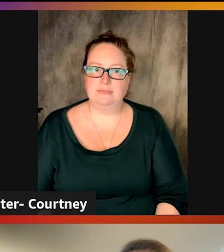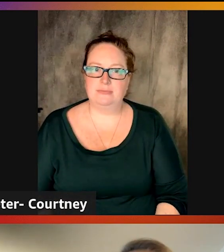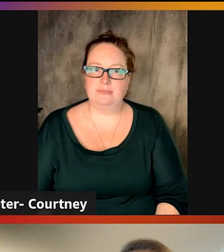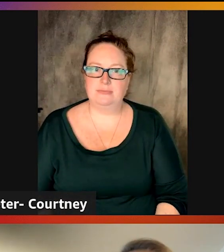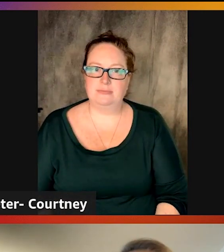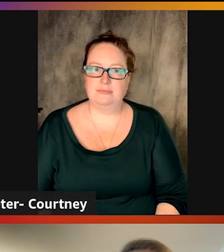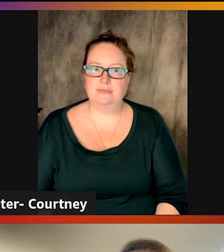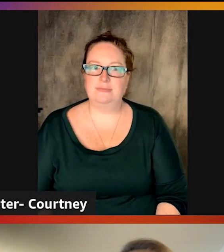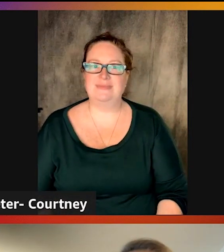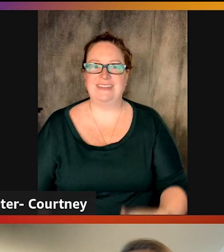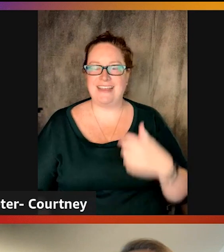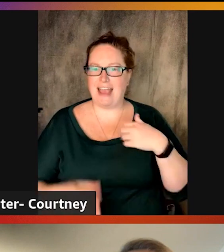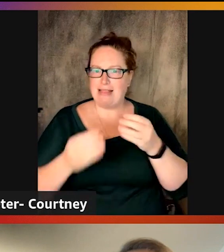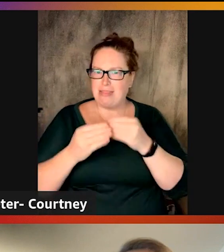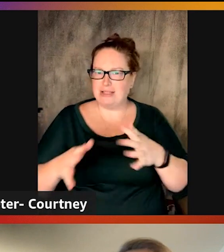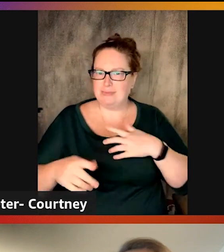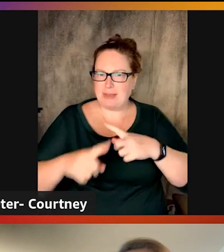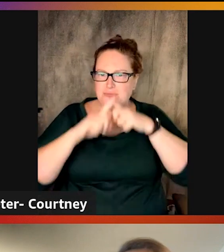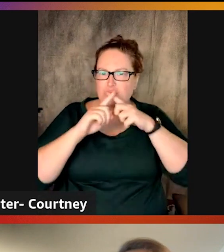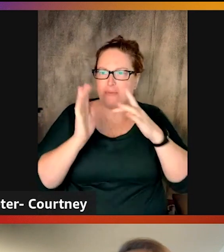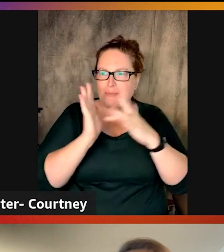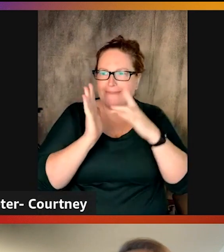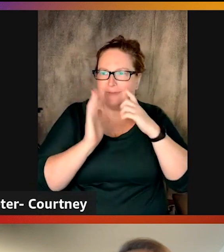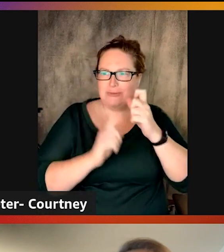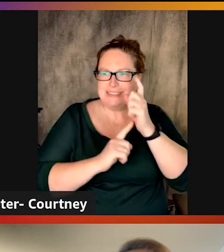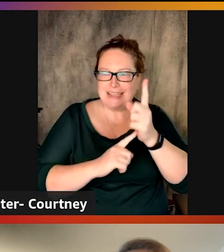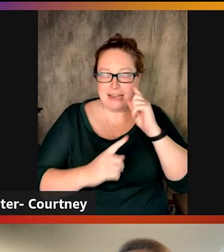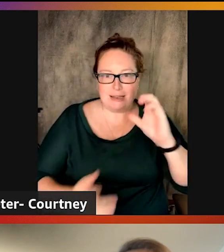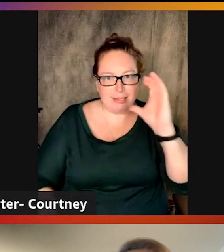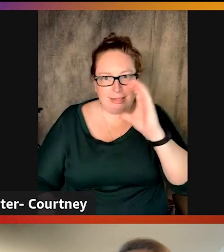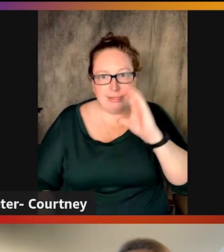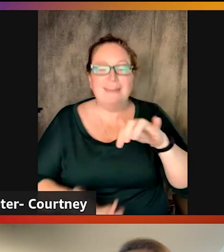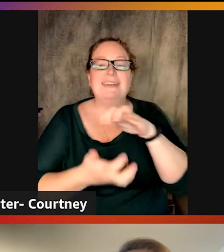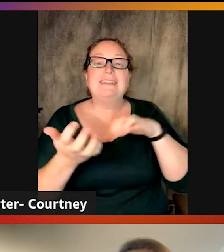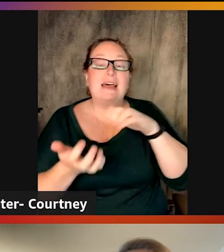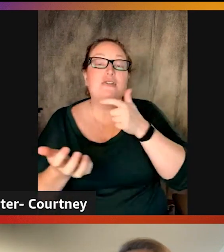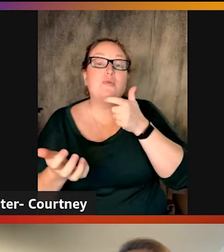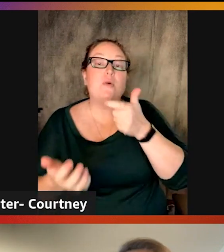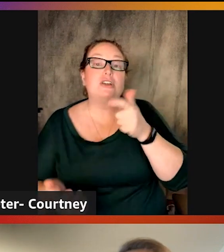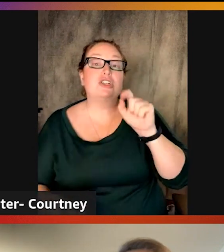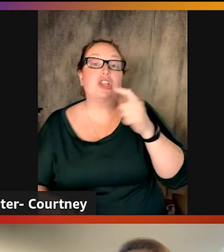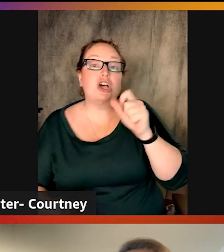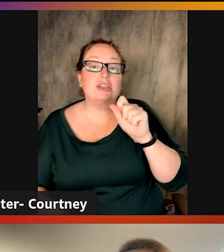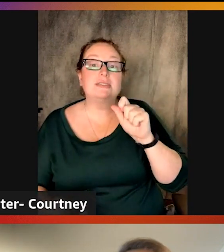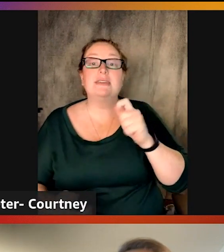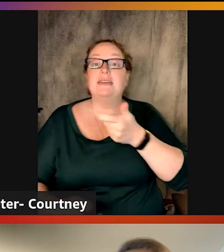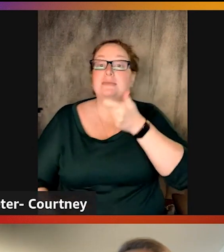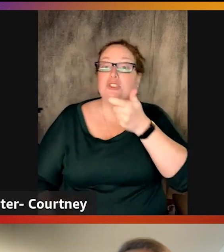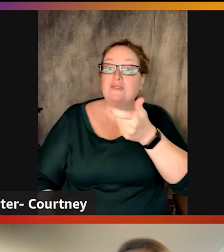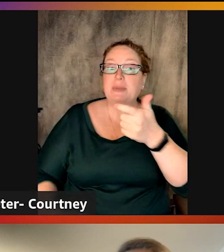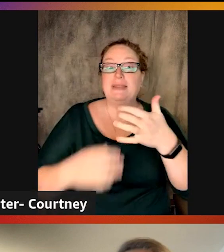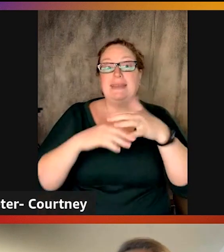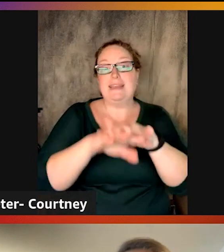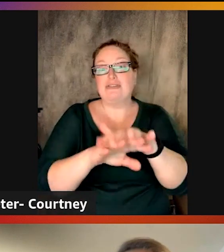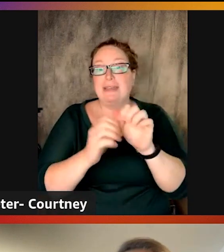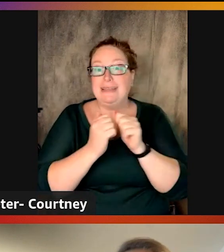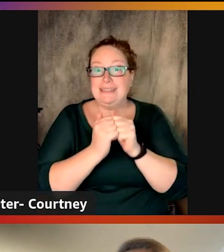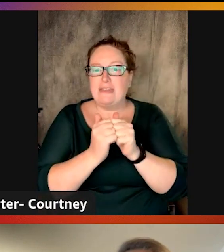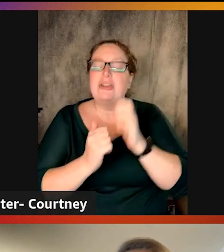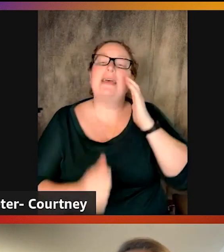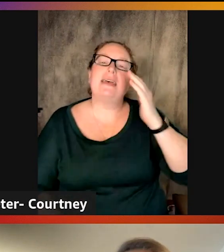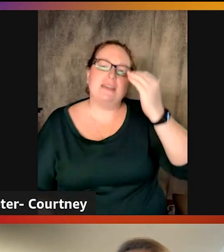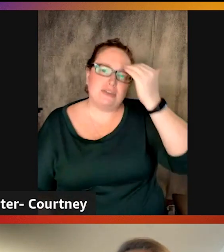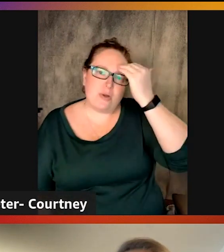I lost my mute button there for a second. I had to find it. CloudWatch logs, observability, integrating together. Now, I know observability is